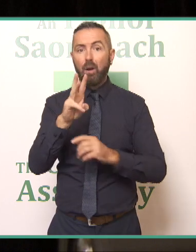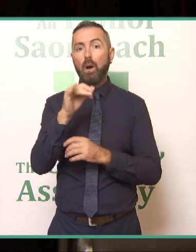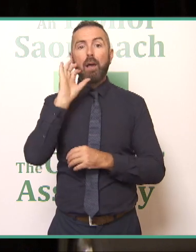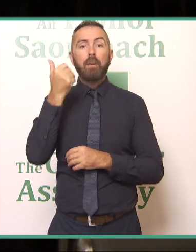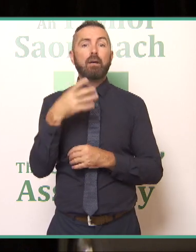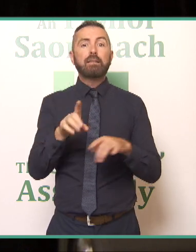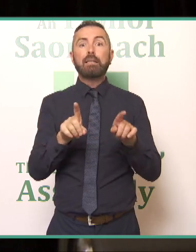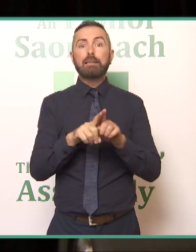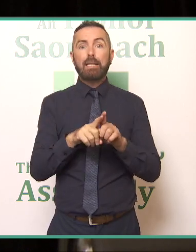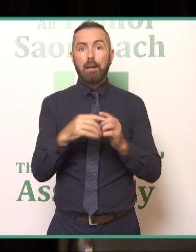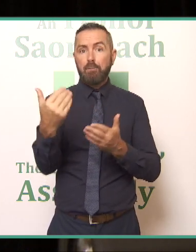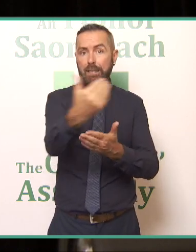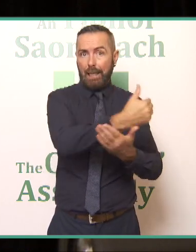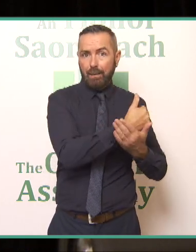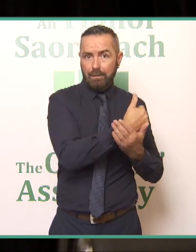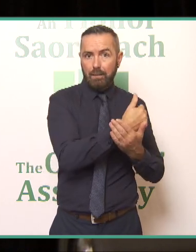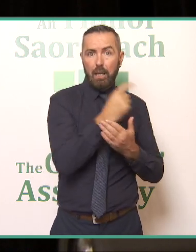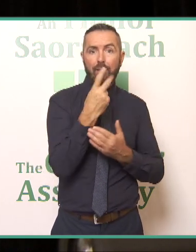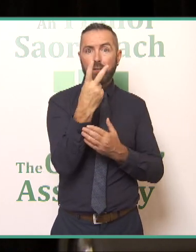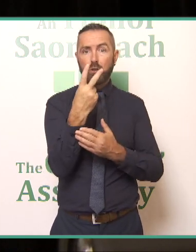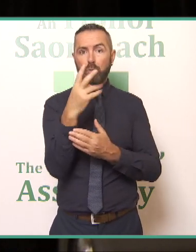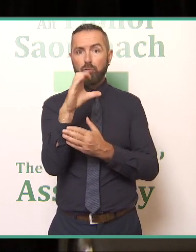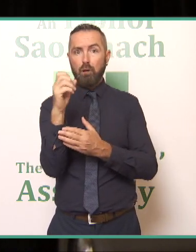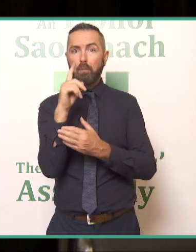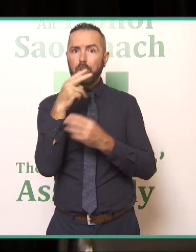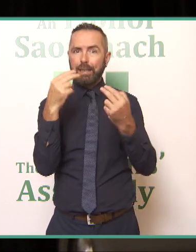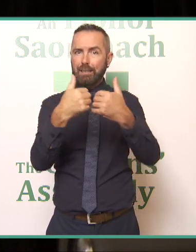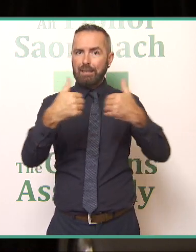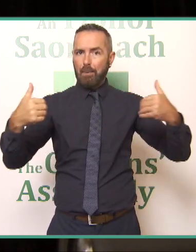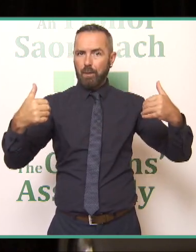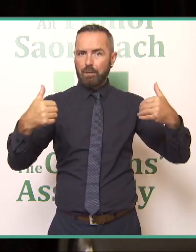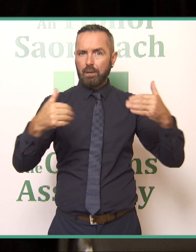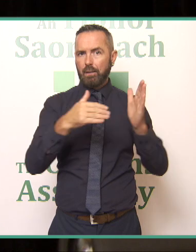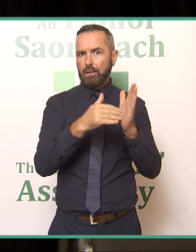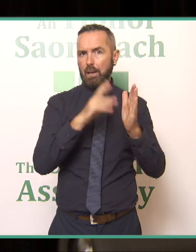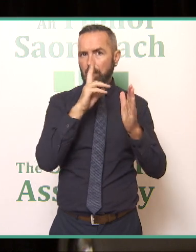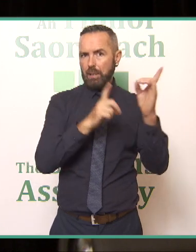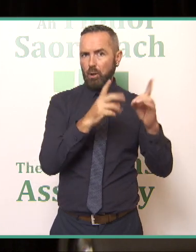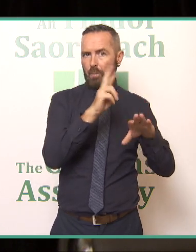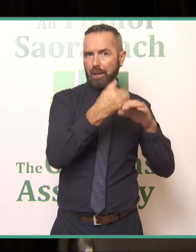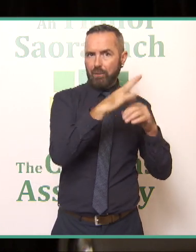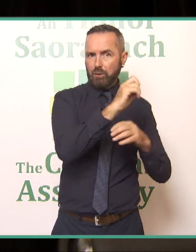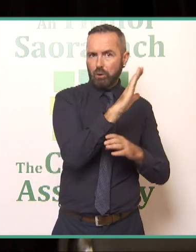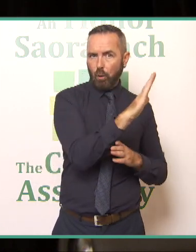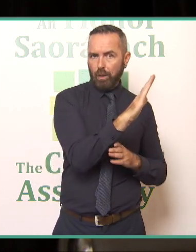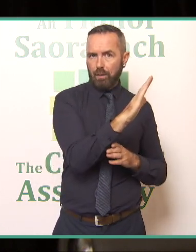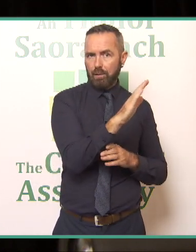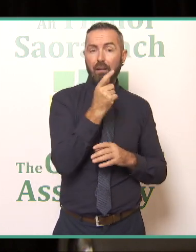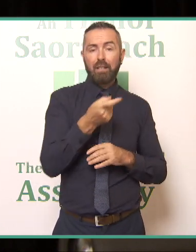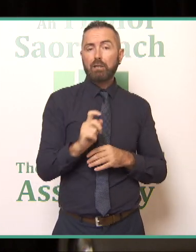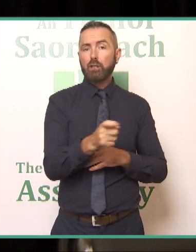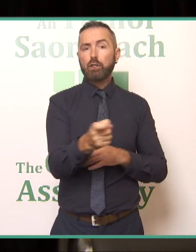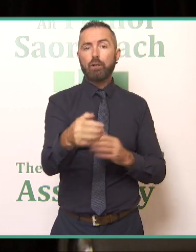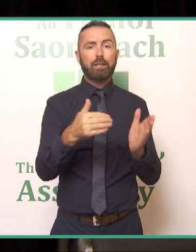get the same yield and have 2 crops and have to separate it. But I'm like, yeah, but we can do much better things for the soil. And this is a journey. It's going to